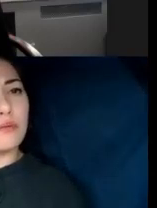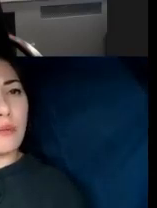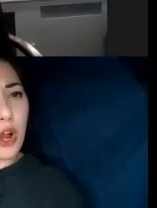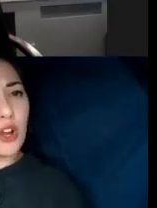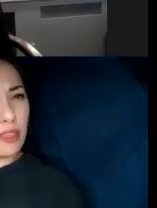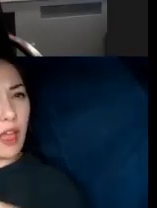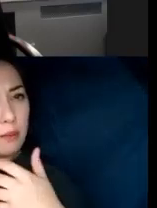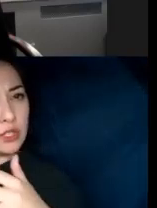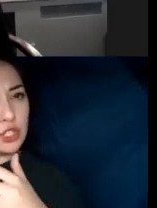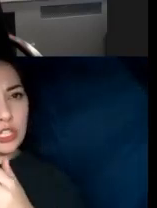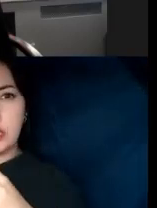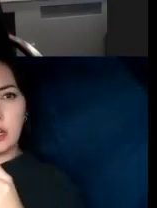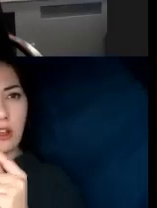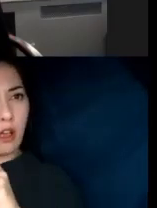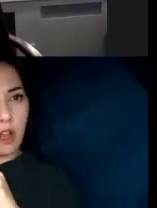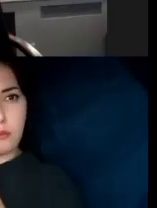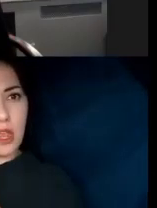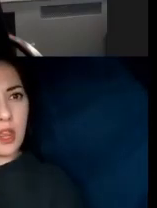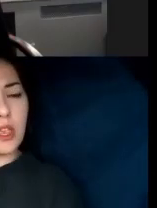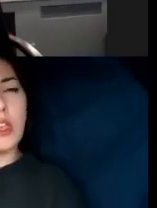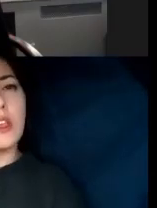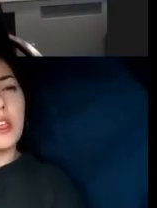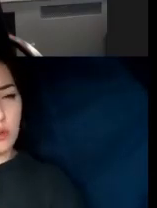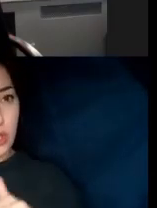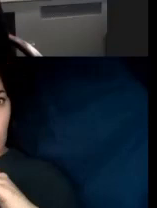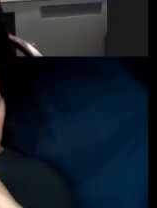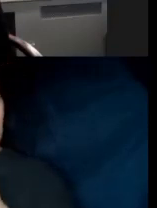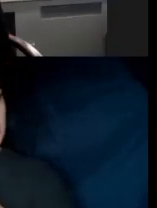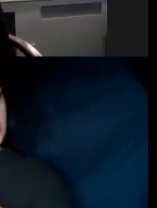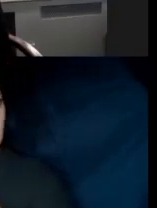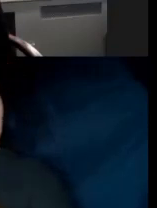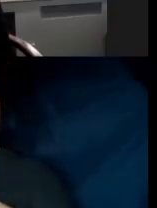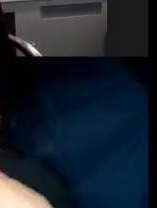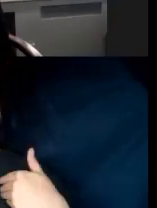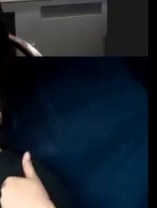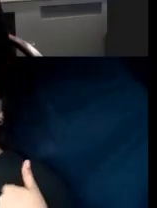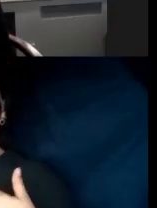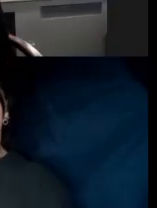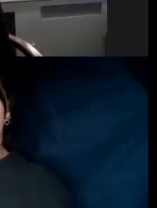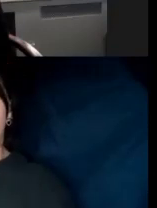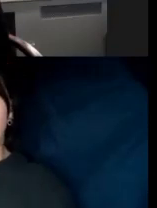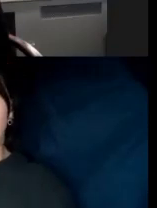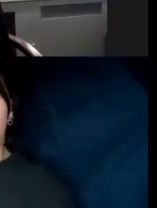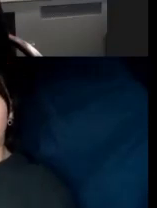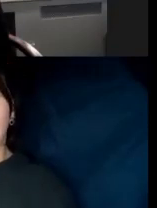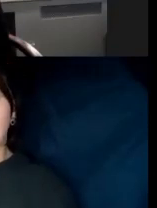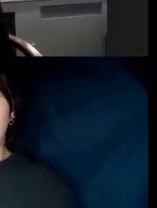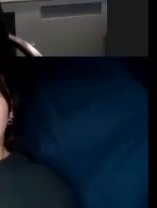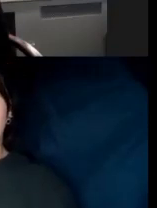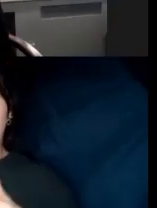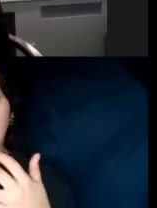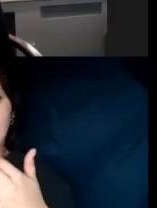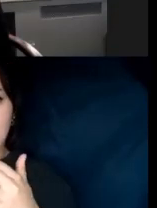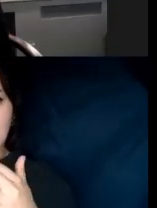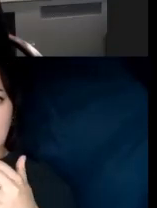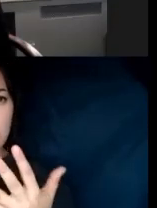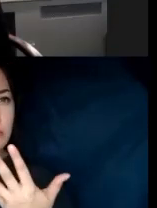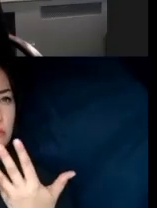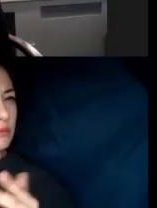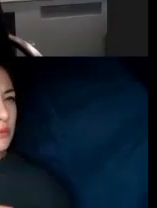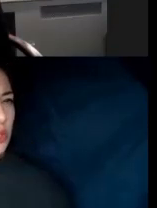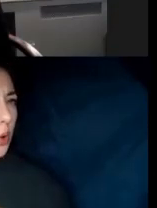If we go in and we see there is an AutoMark machine, what is your advice about figuring out whether